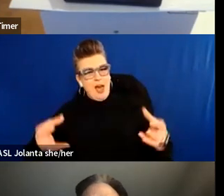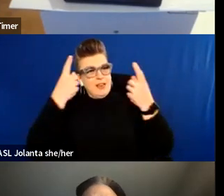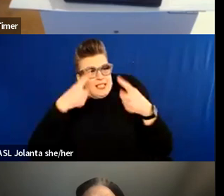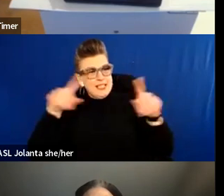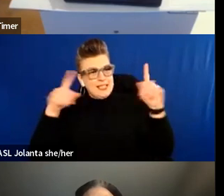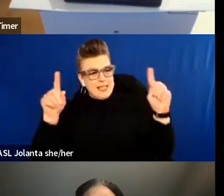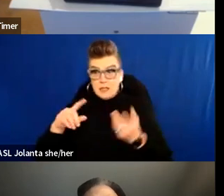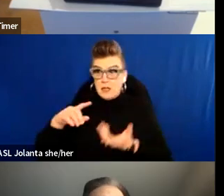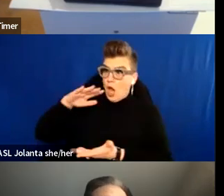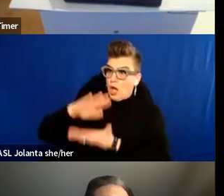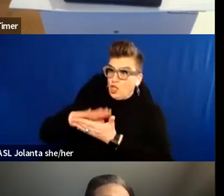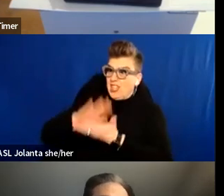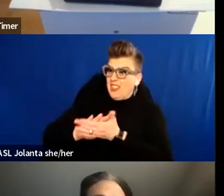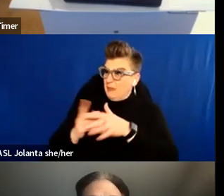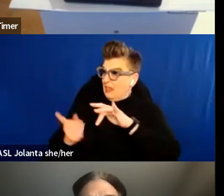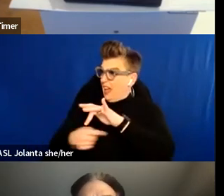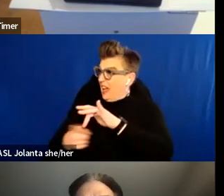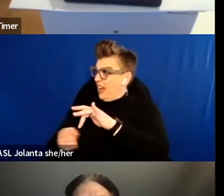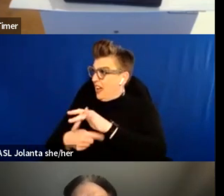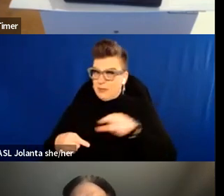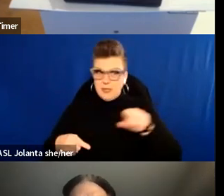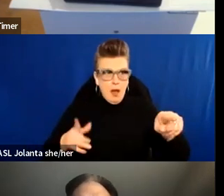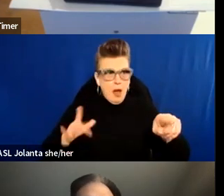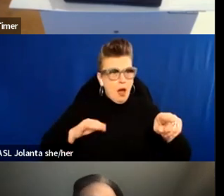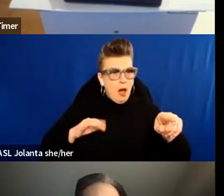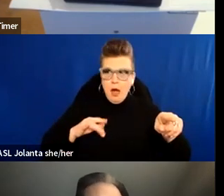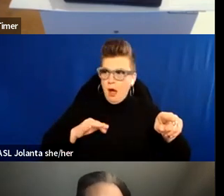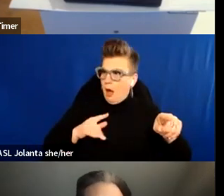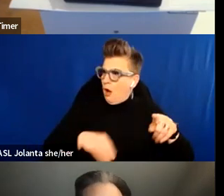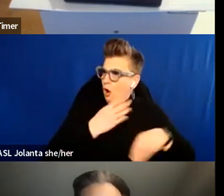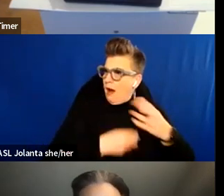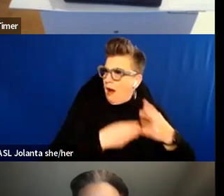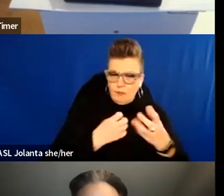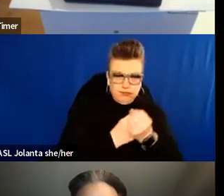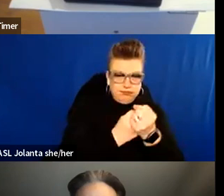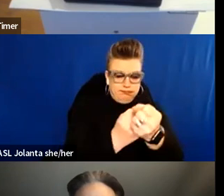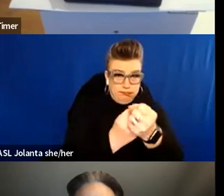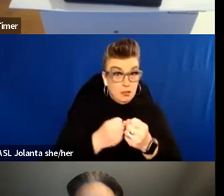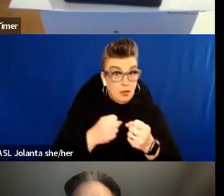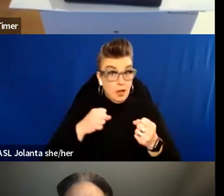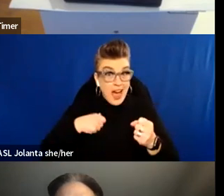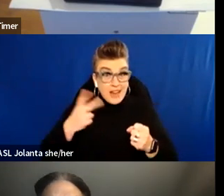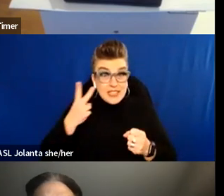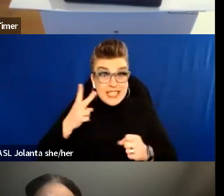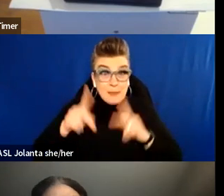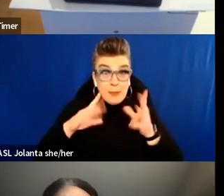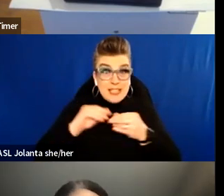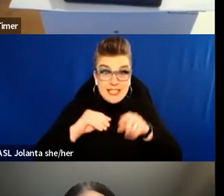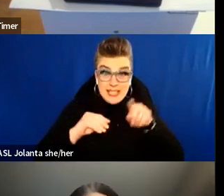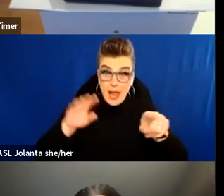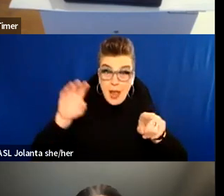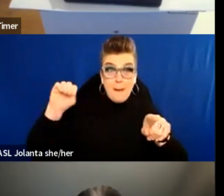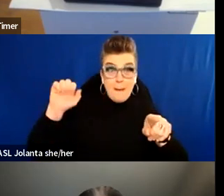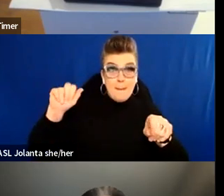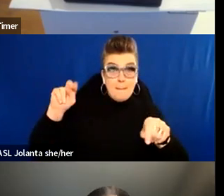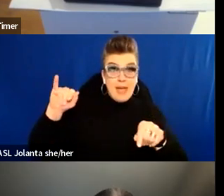gap and it appeared that bps really looked at the manny as a model of inclusion done right i believe that the cornerstone